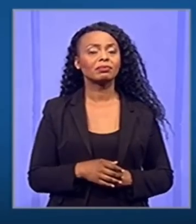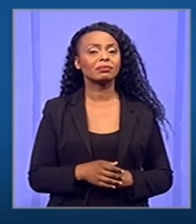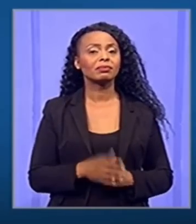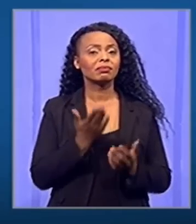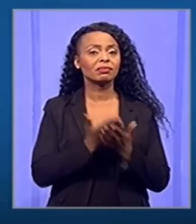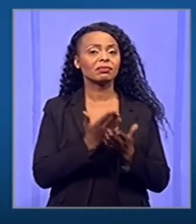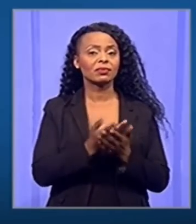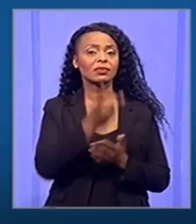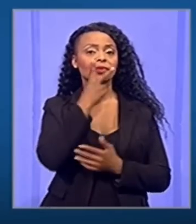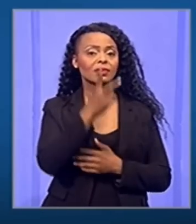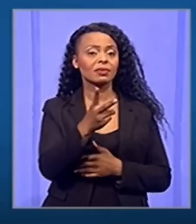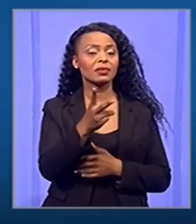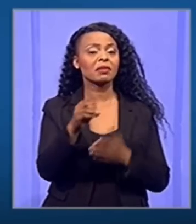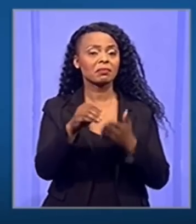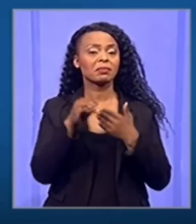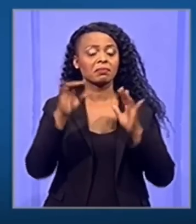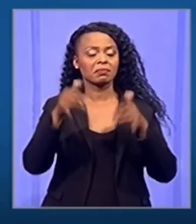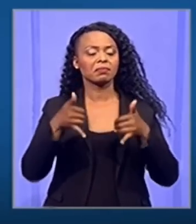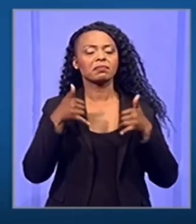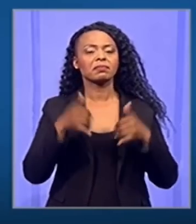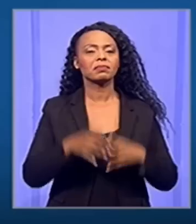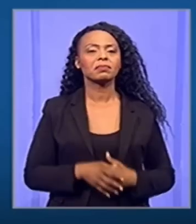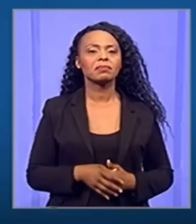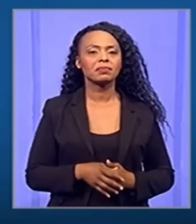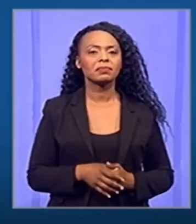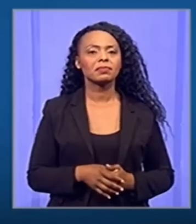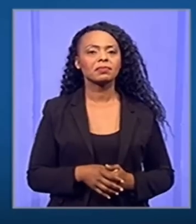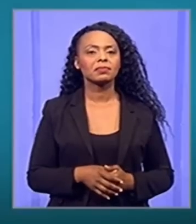tla bona sejana seo.